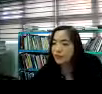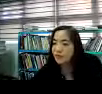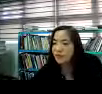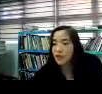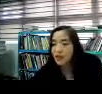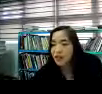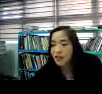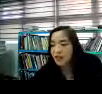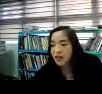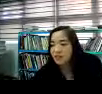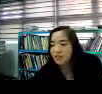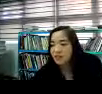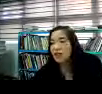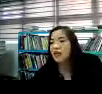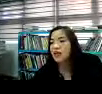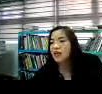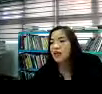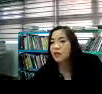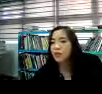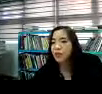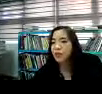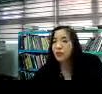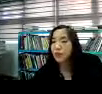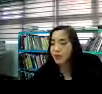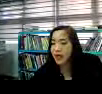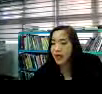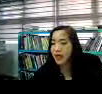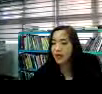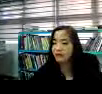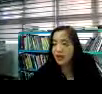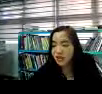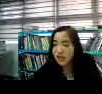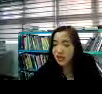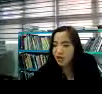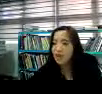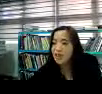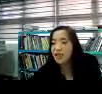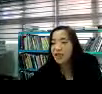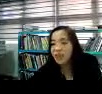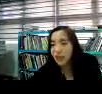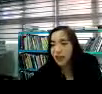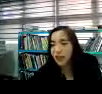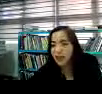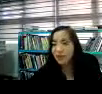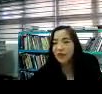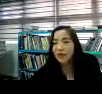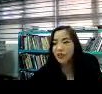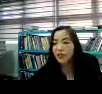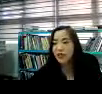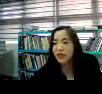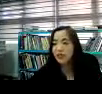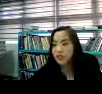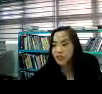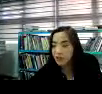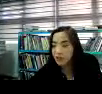or foreign materials, both books and magazines or journals, hindi din po namin maipapadala